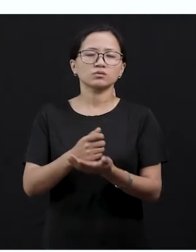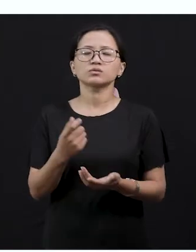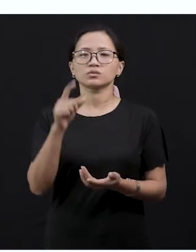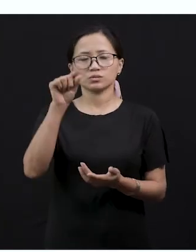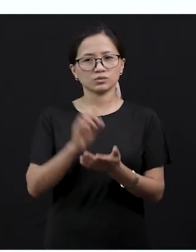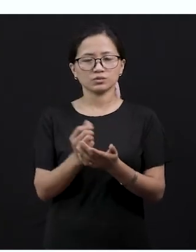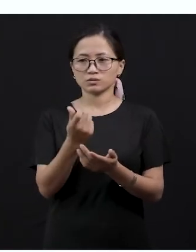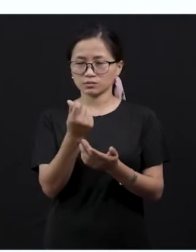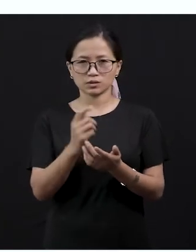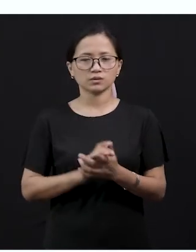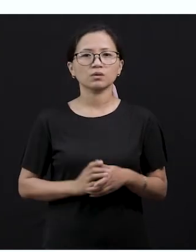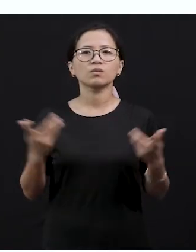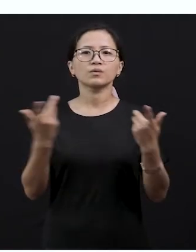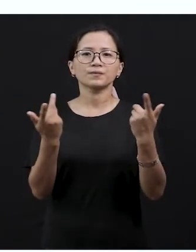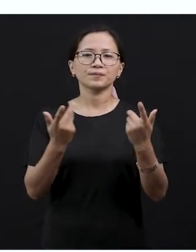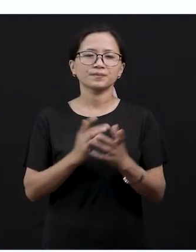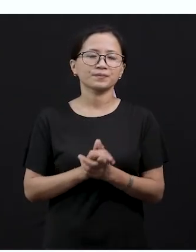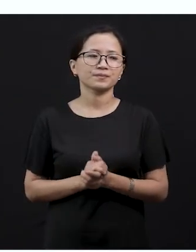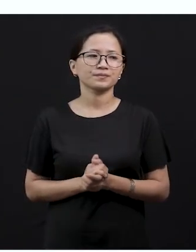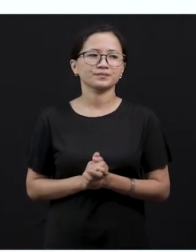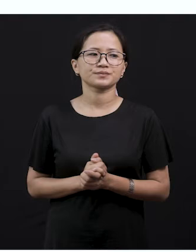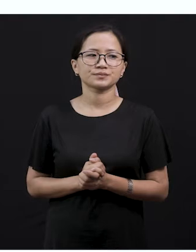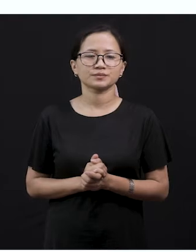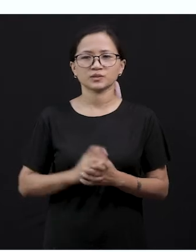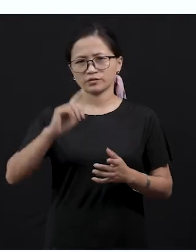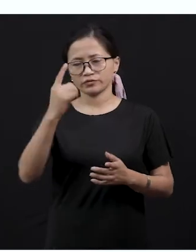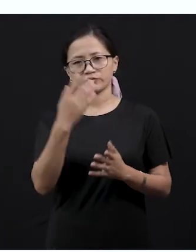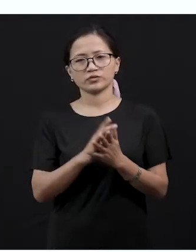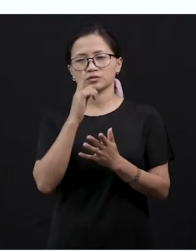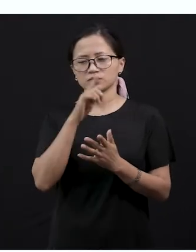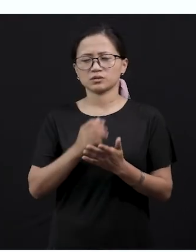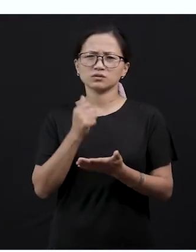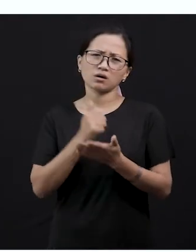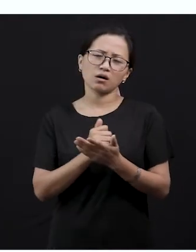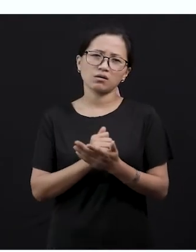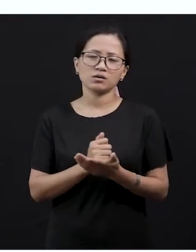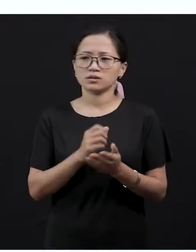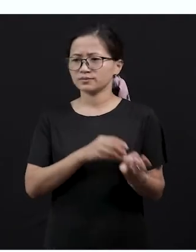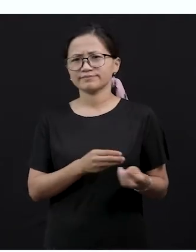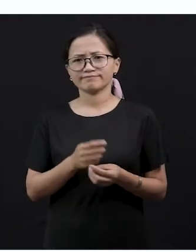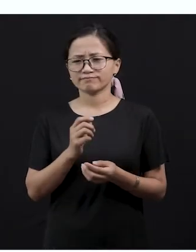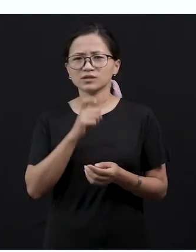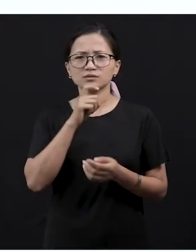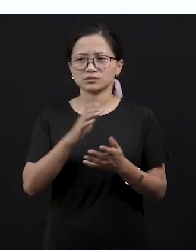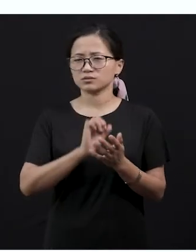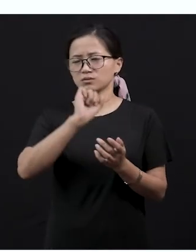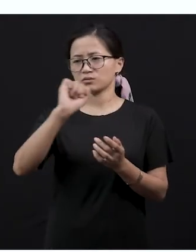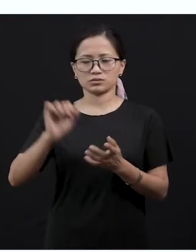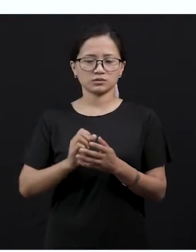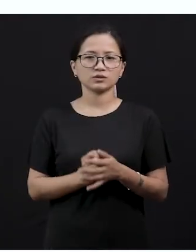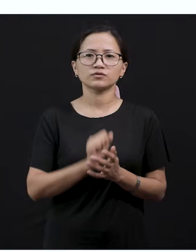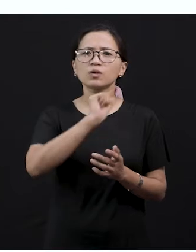money? See, the girls at first they were deciding to buy this and that for themselves,